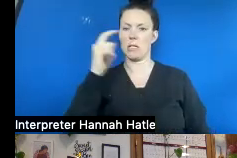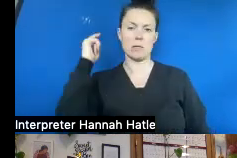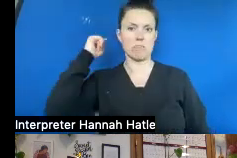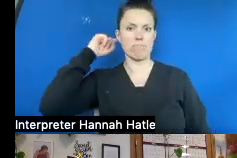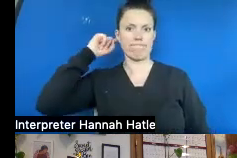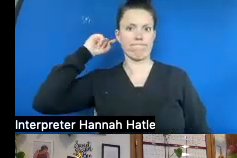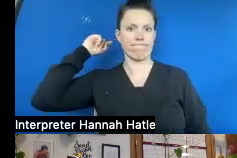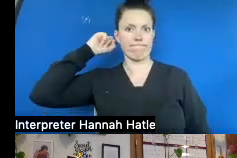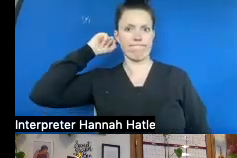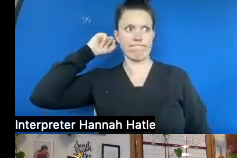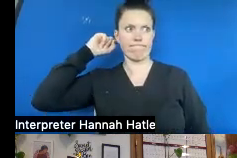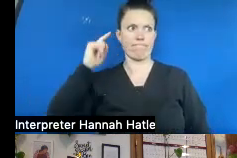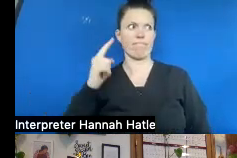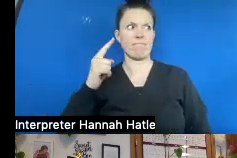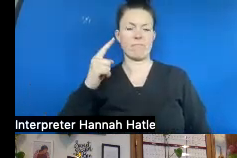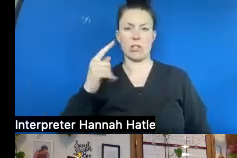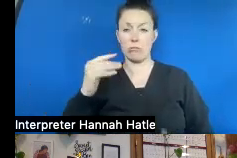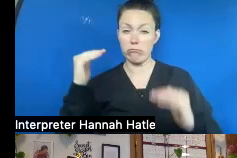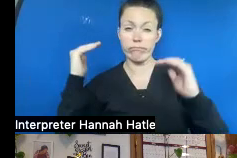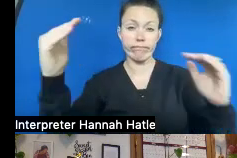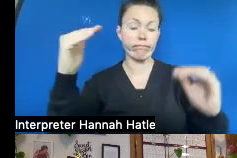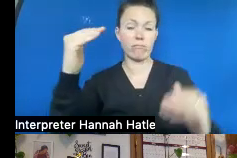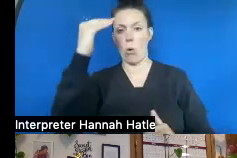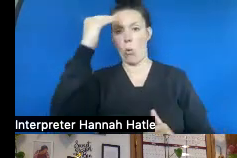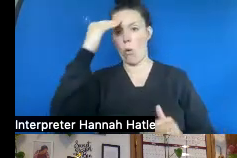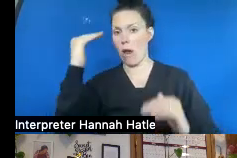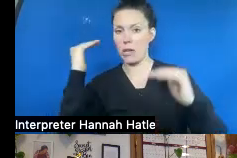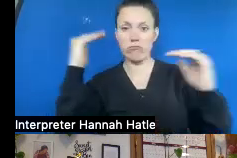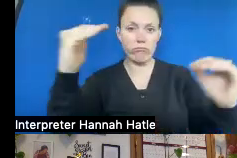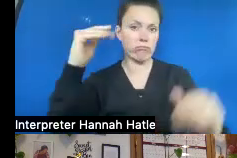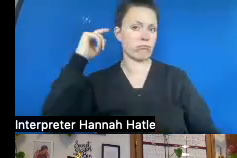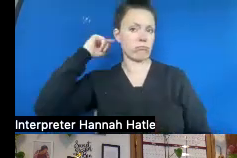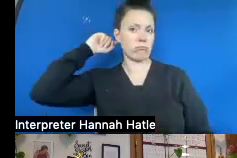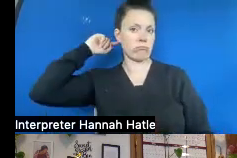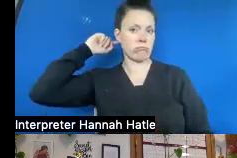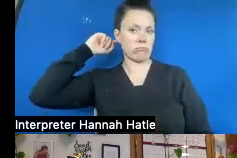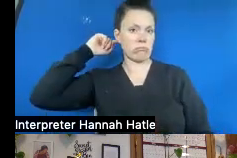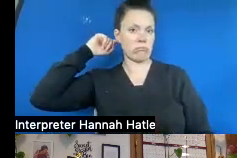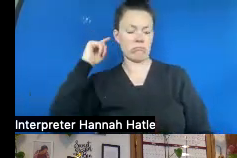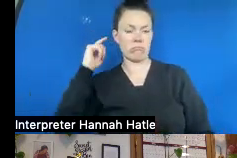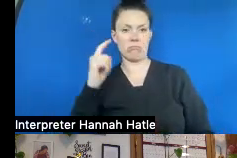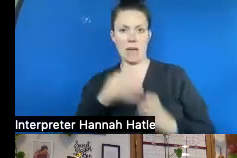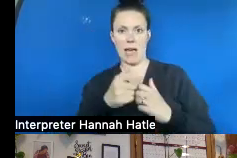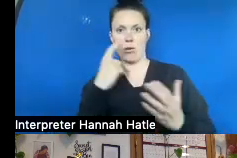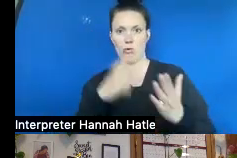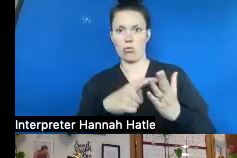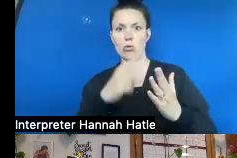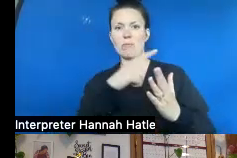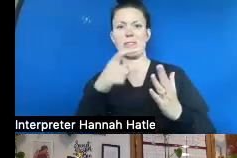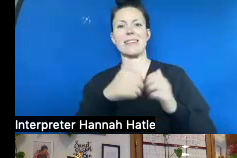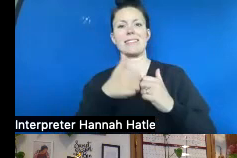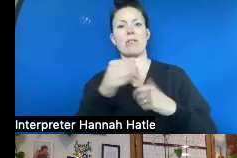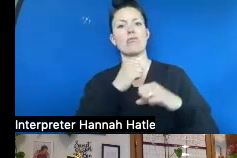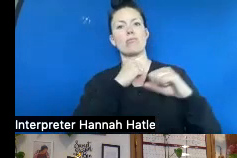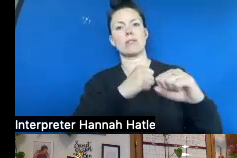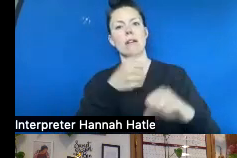like you're hyper sensitive and hyper vigilant about others, because it's the way you protect yourself, and you